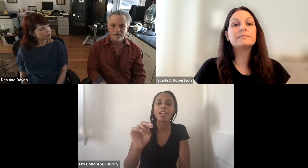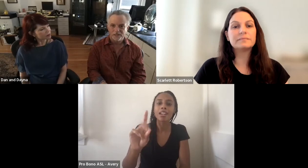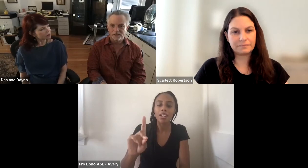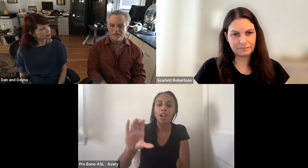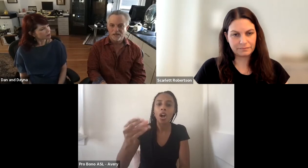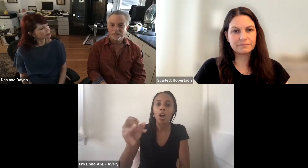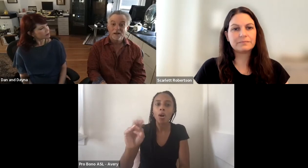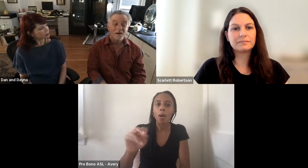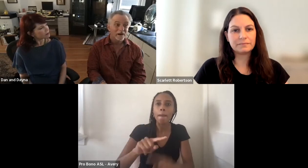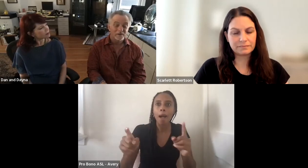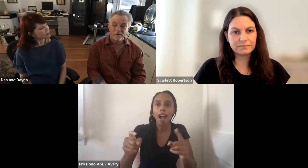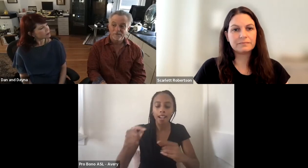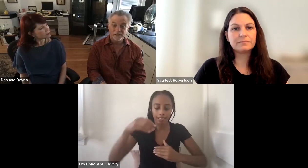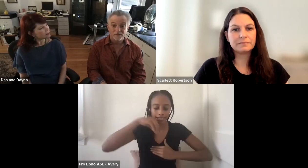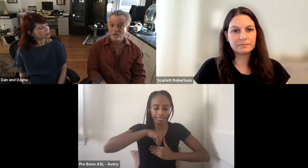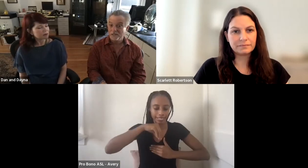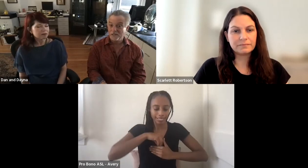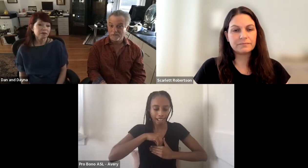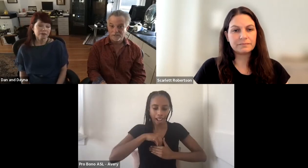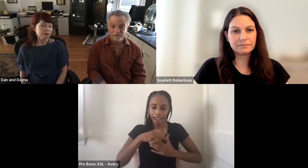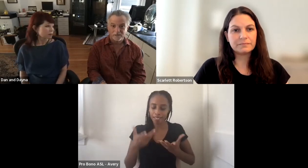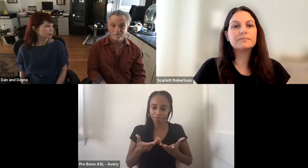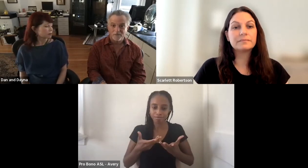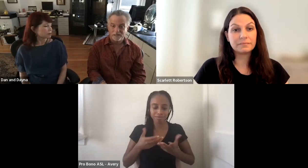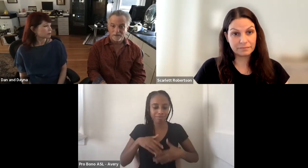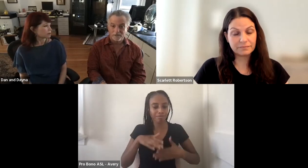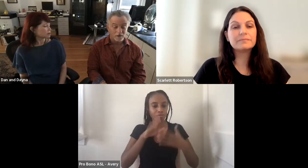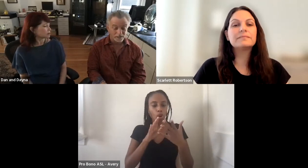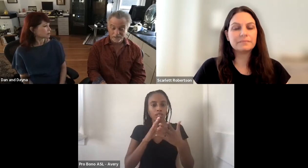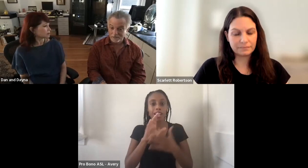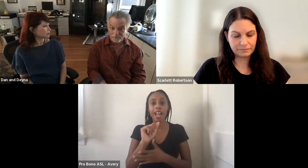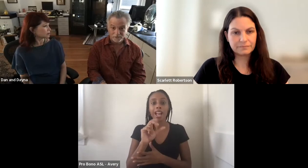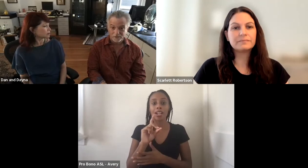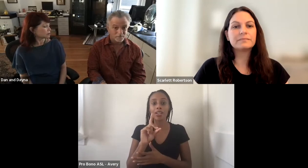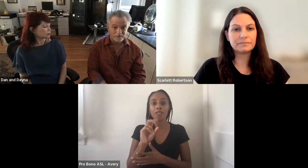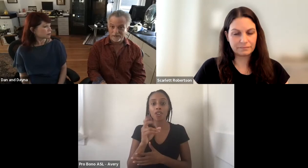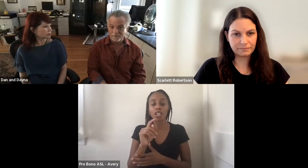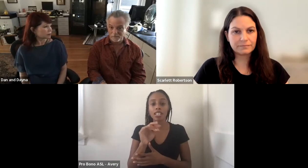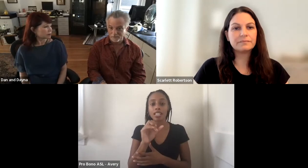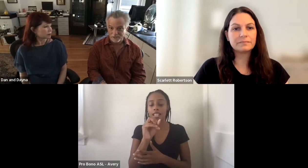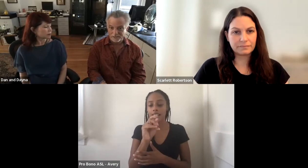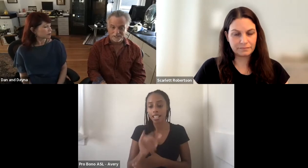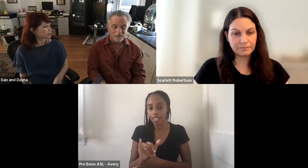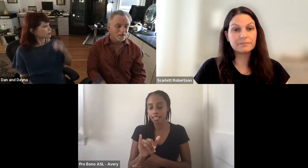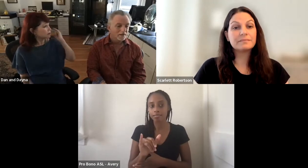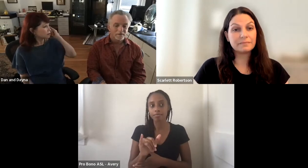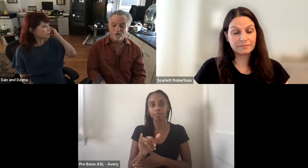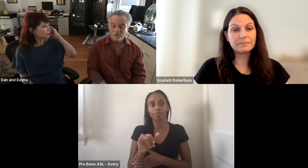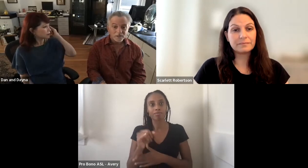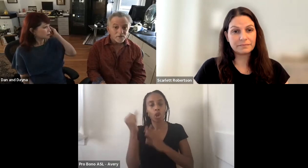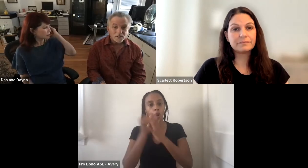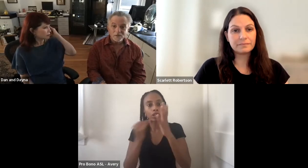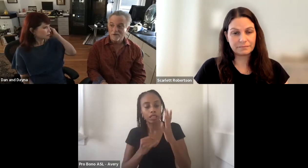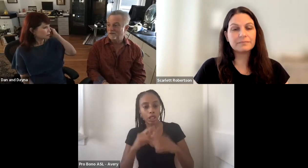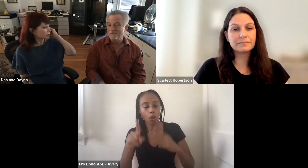that is reaching inside about facing adversity, which Leonard did in many times, artistic adversity when that album was rejected,